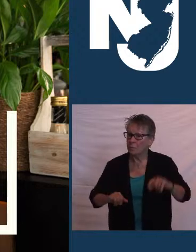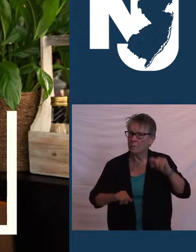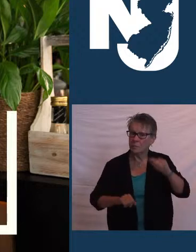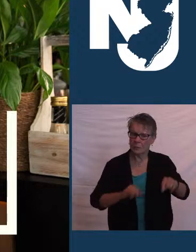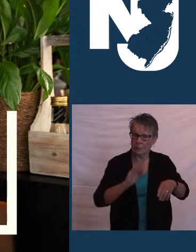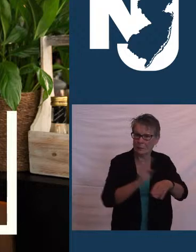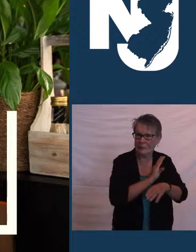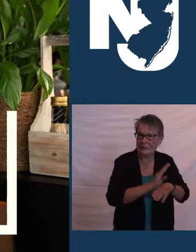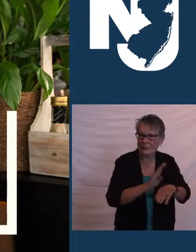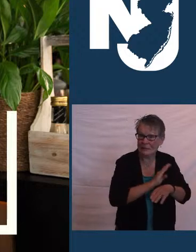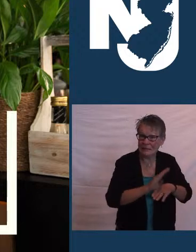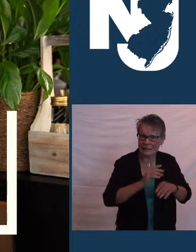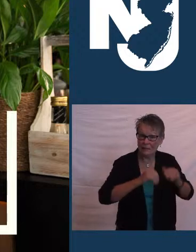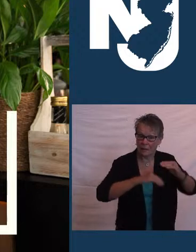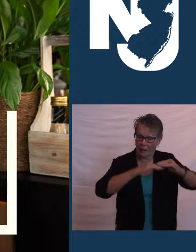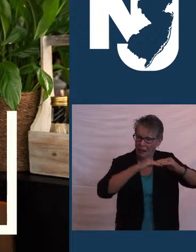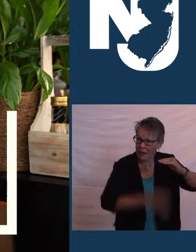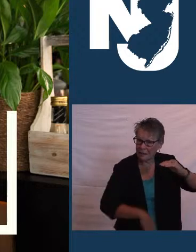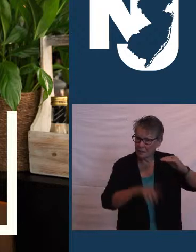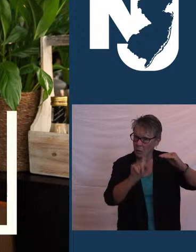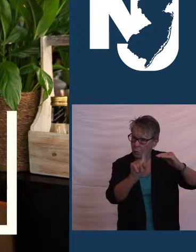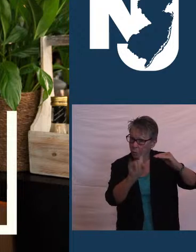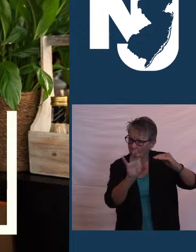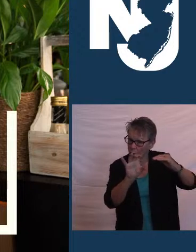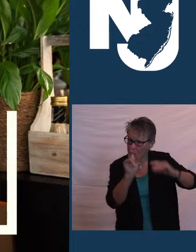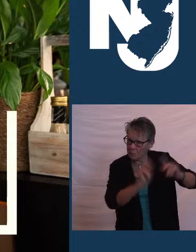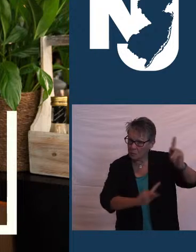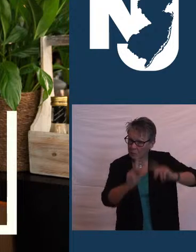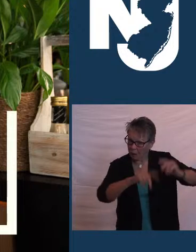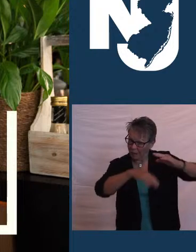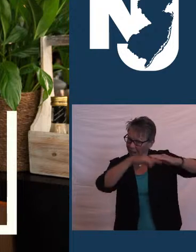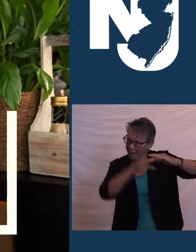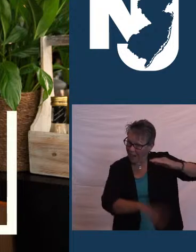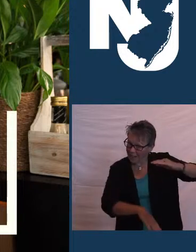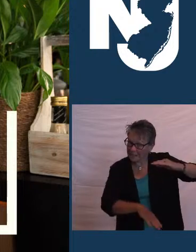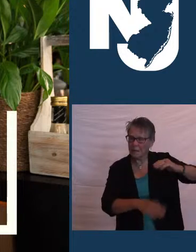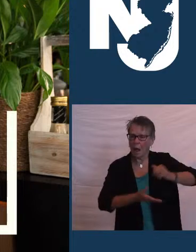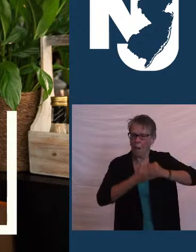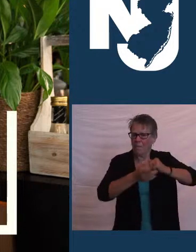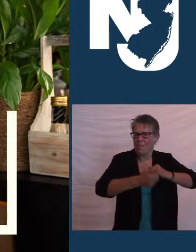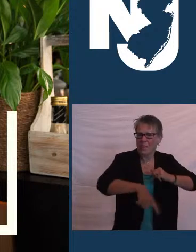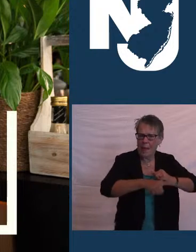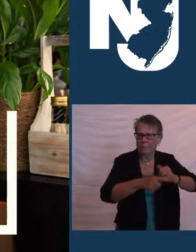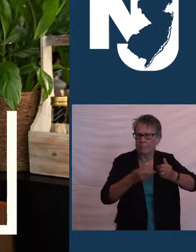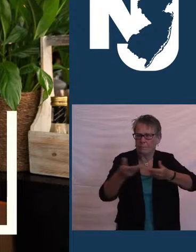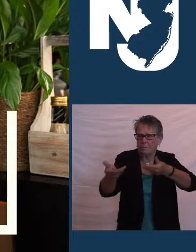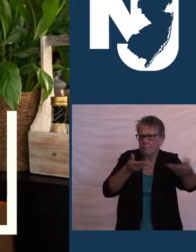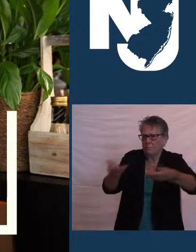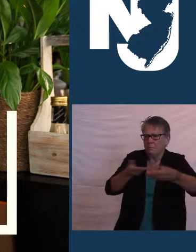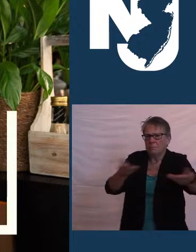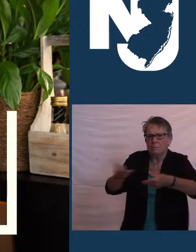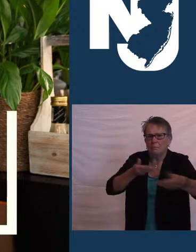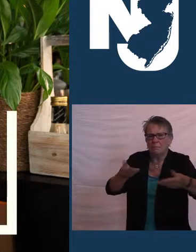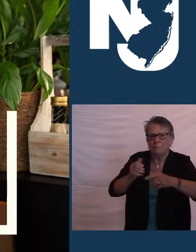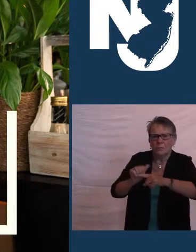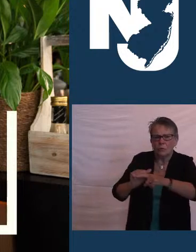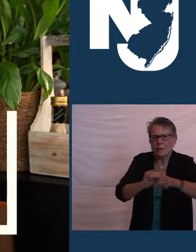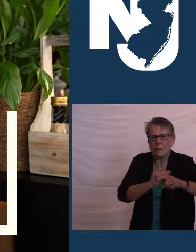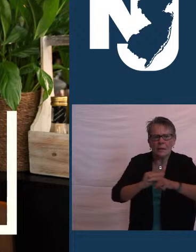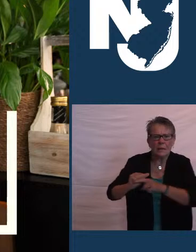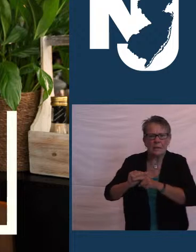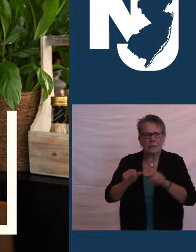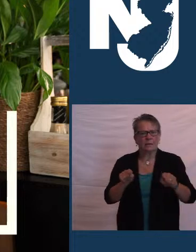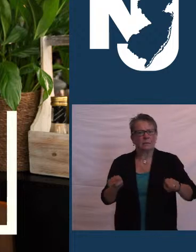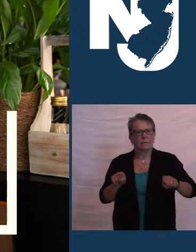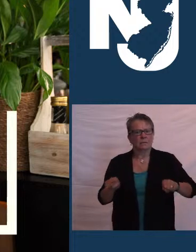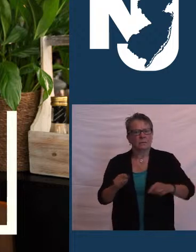economic recovery. Return and Earn is a two-track program with parallel rails. For